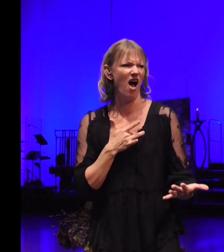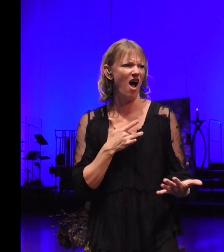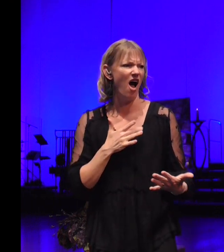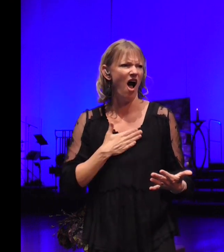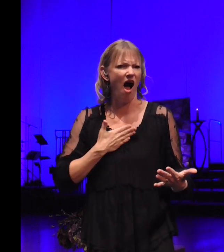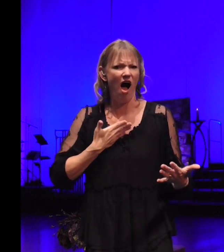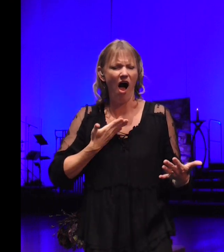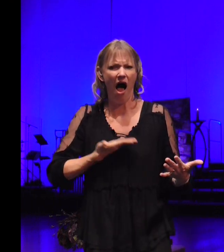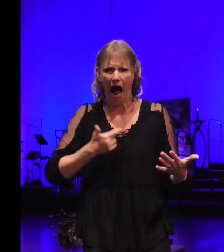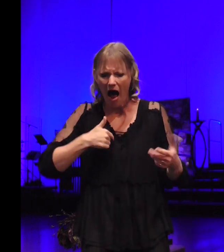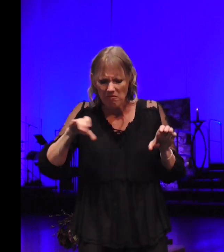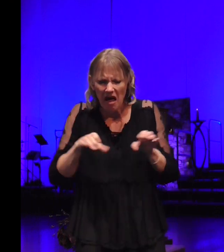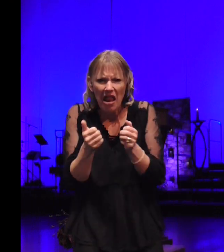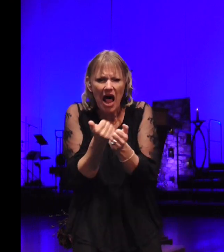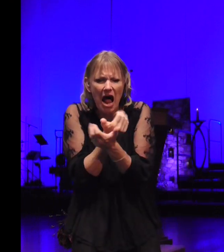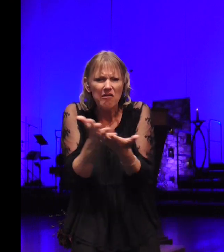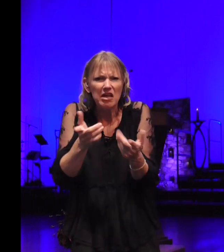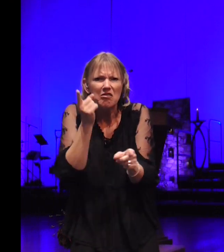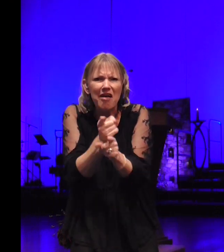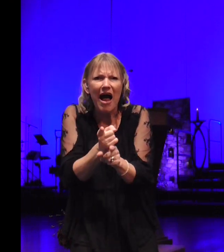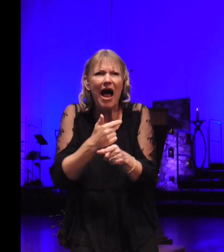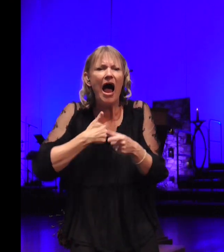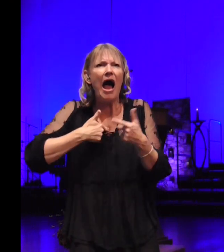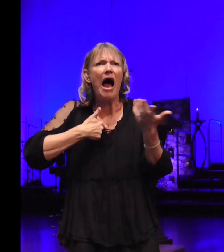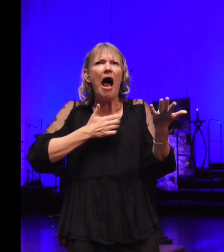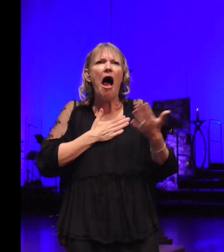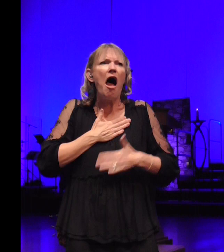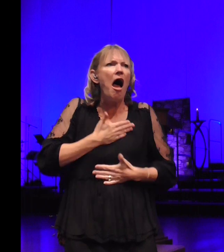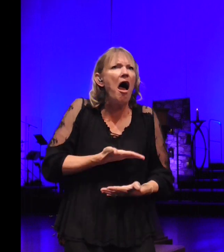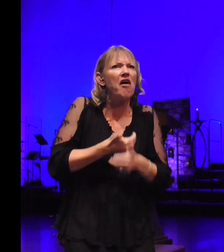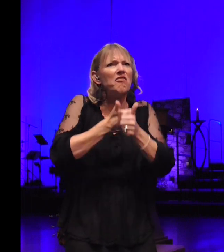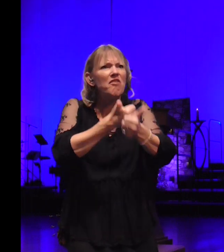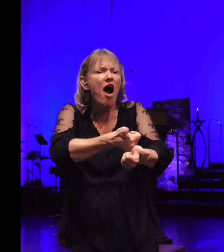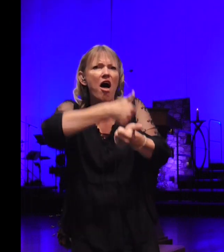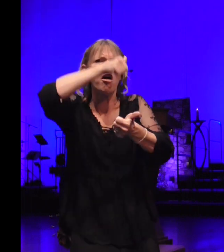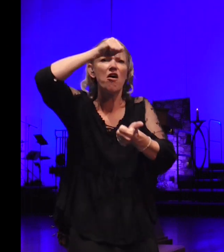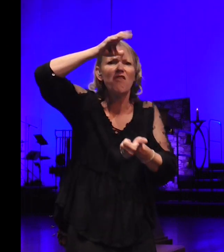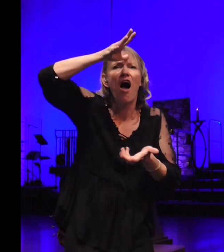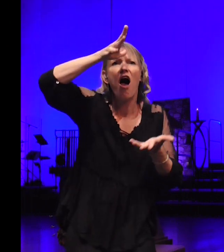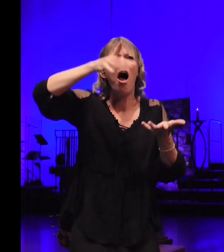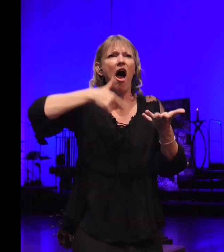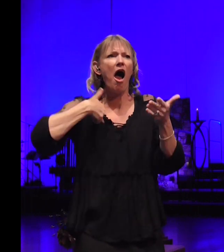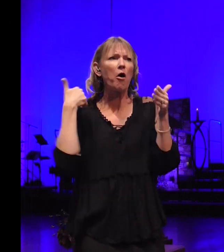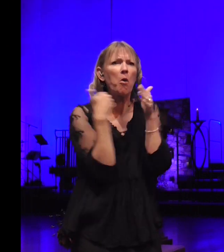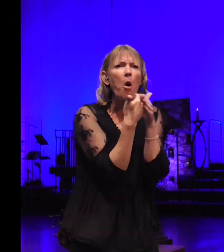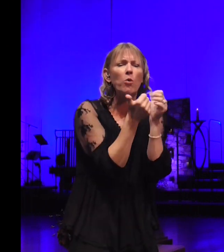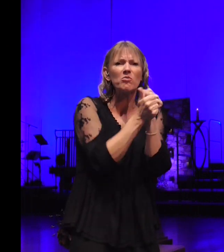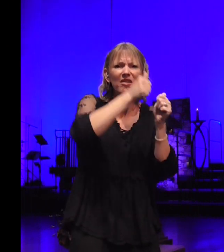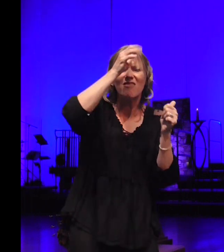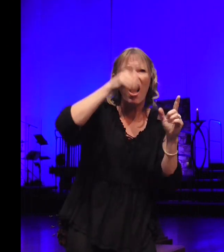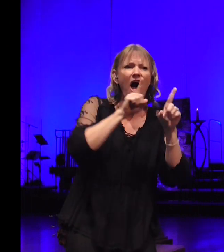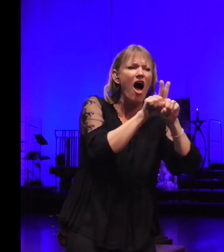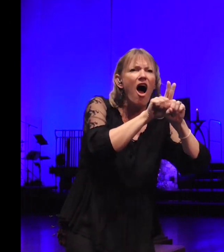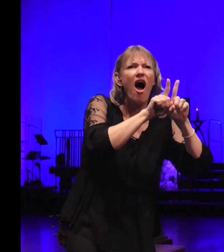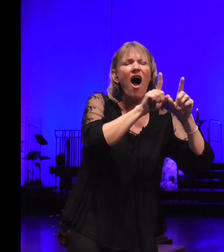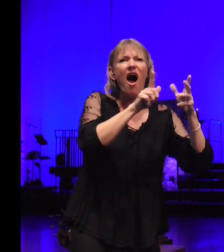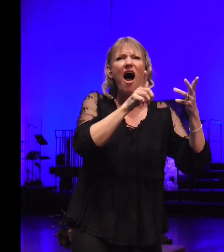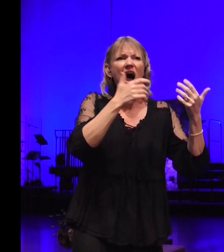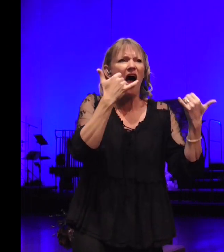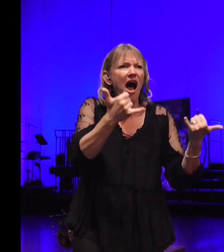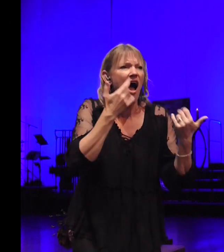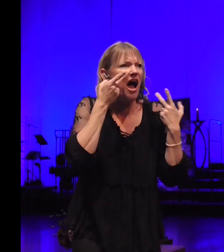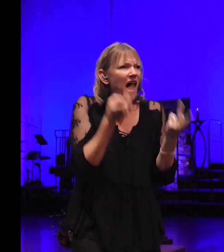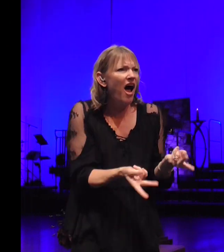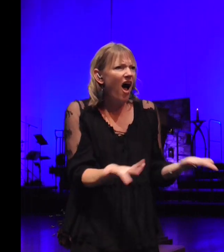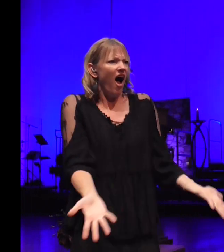done everything right, has been totally loyal, and has always stayed close to his father. But now he's